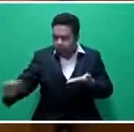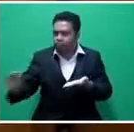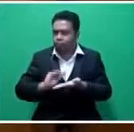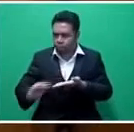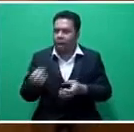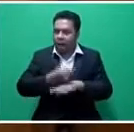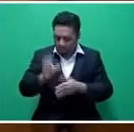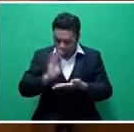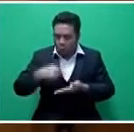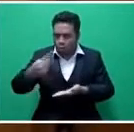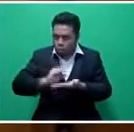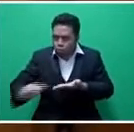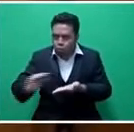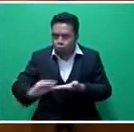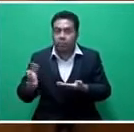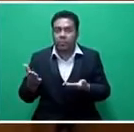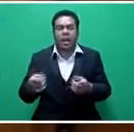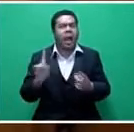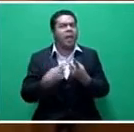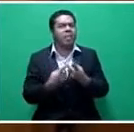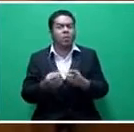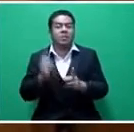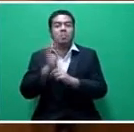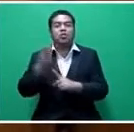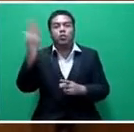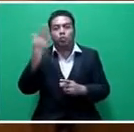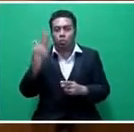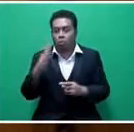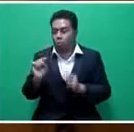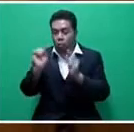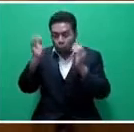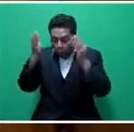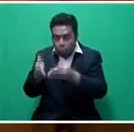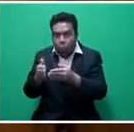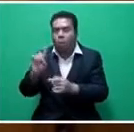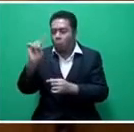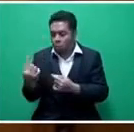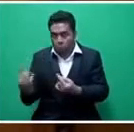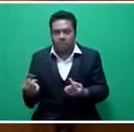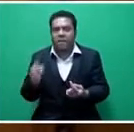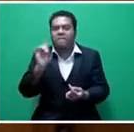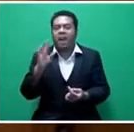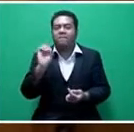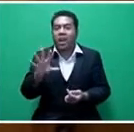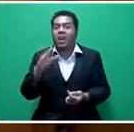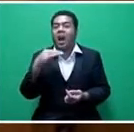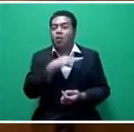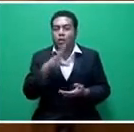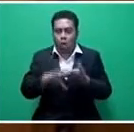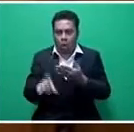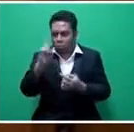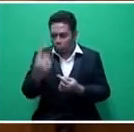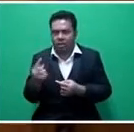which are provided with special education grant, which is of $500 per child. And this is apart from the FEC grant, which is used to